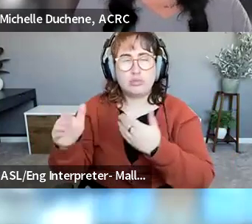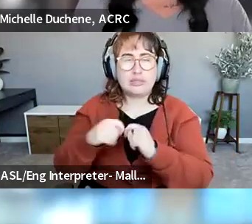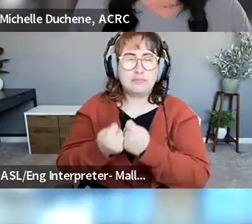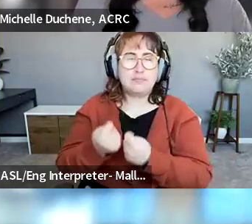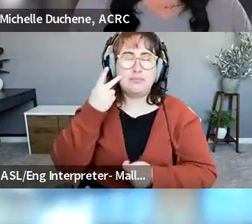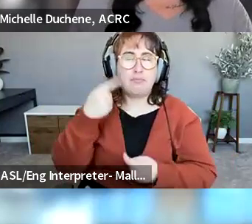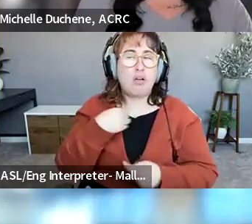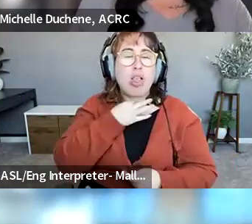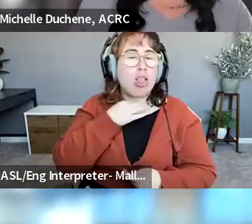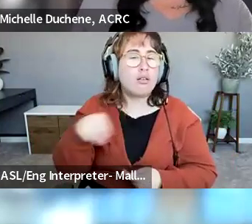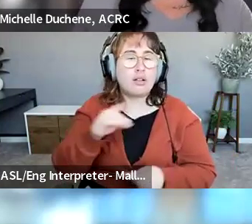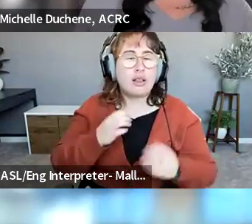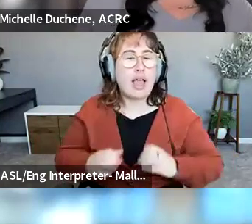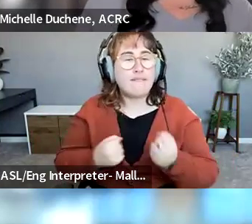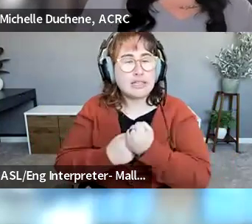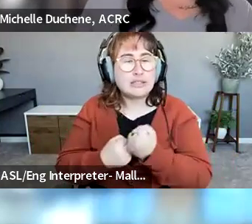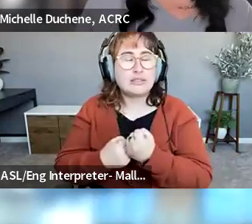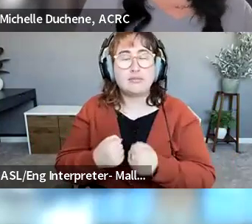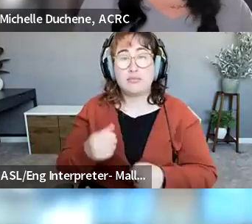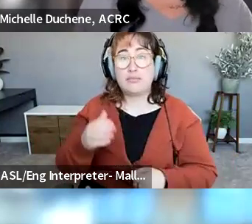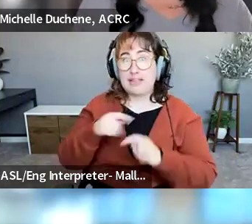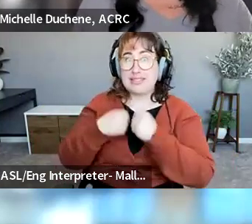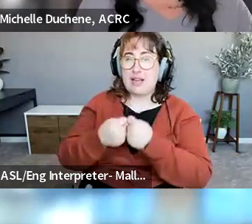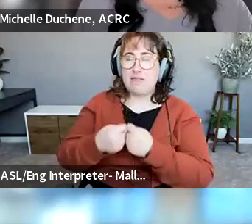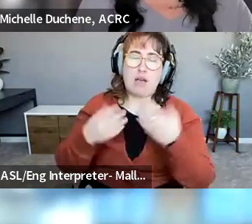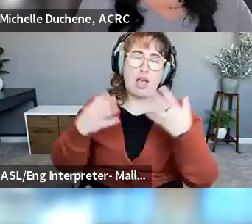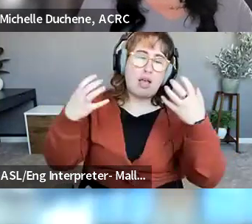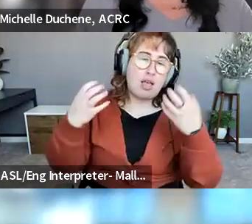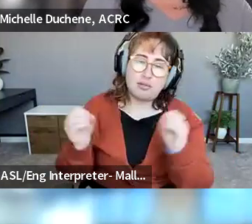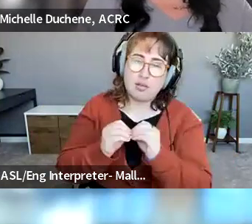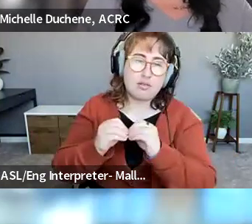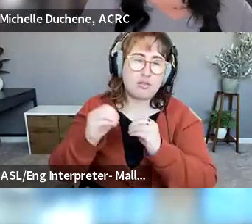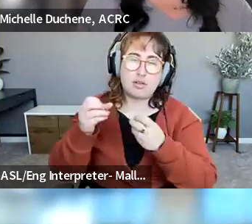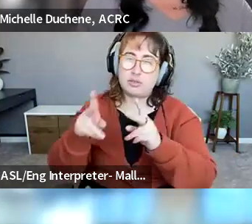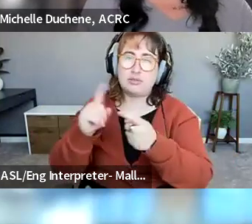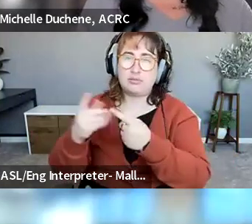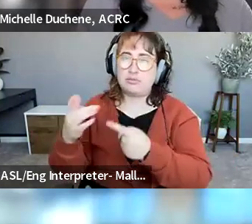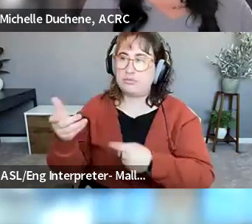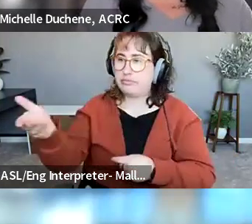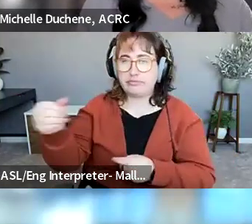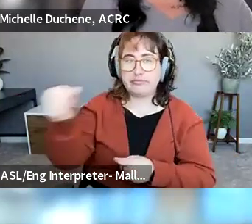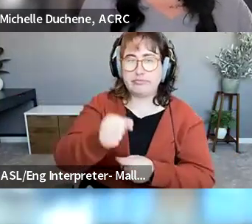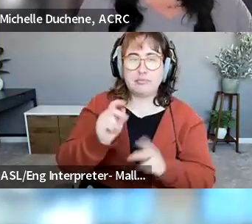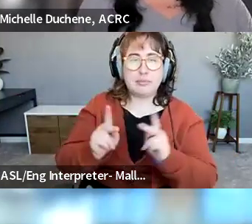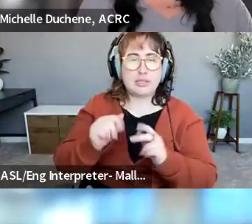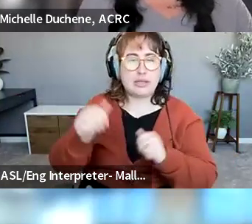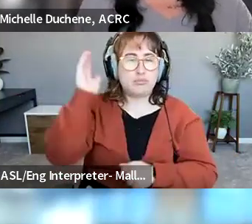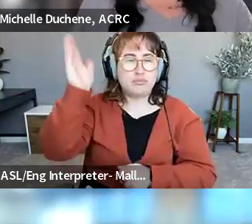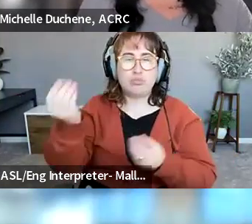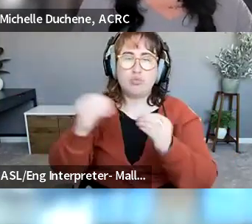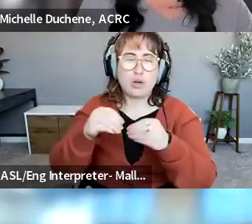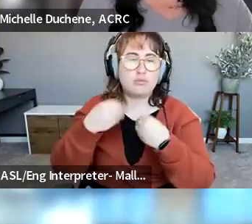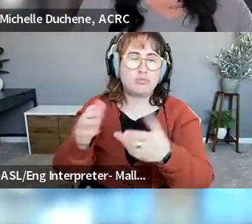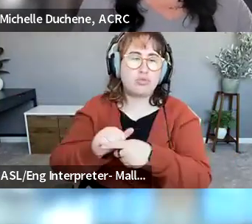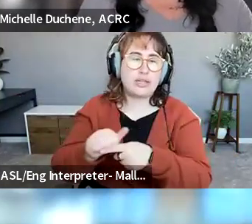to hear from the client advocates, and my staff are always looking for opportunities to bring in folks that can provide some additional